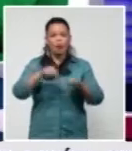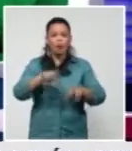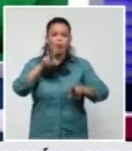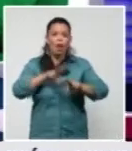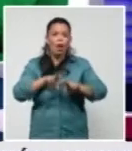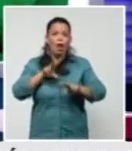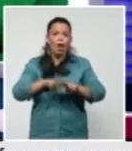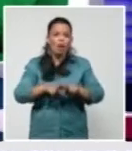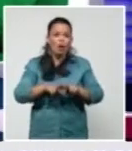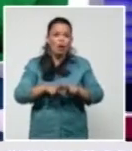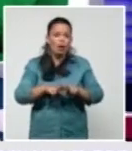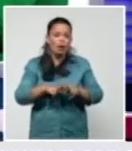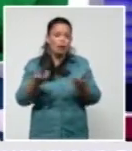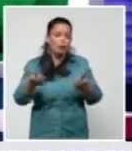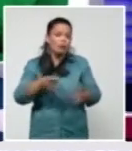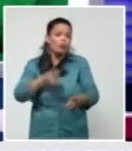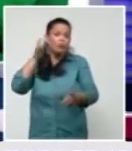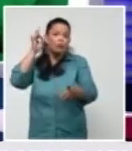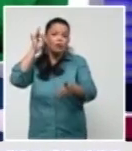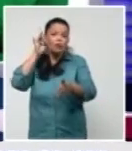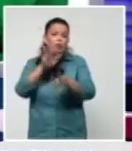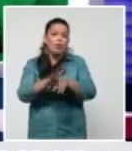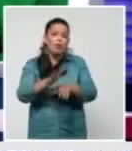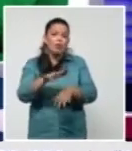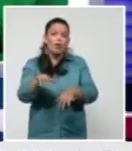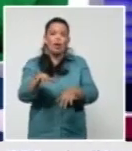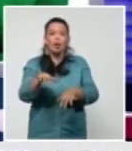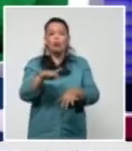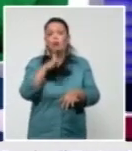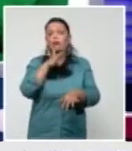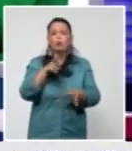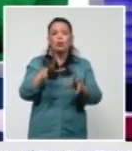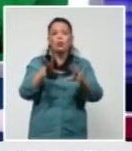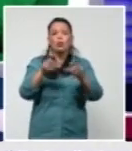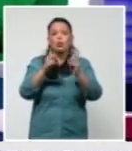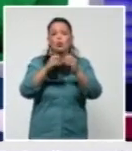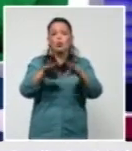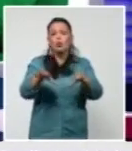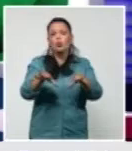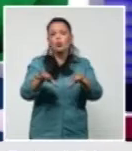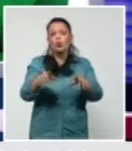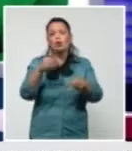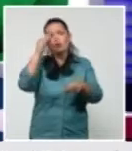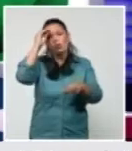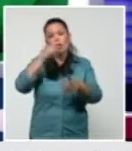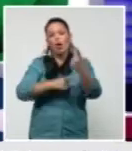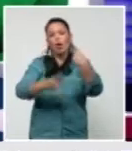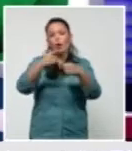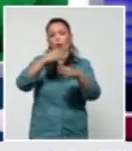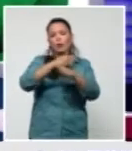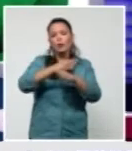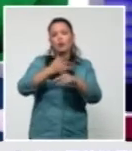asymptomatic, while 104 displayed symptoms of the virus. This is the information